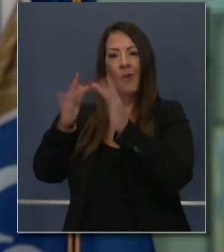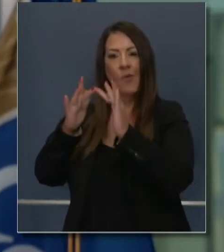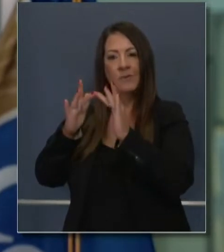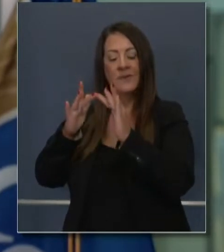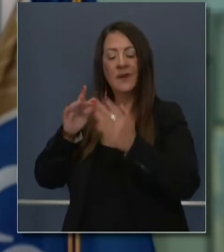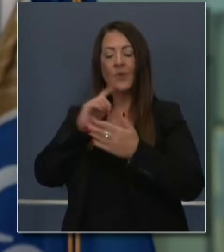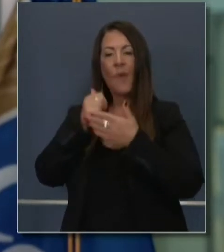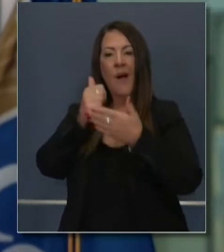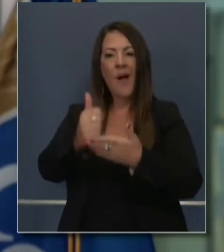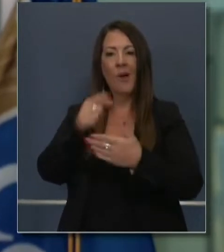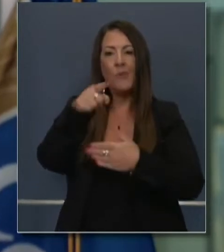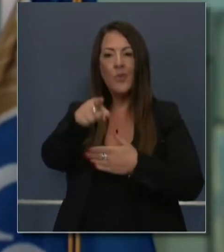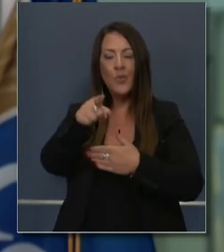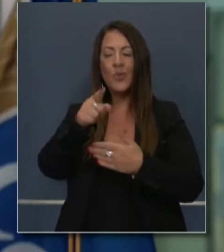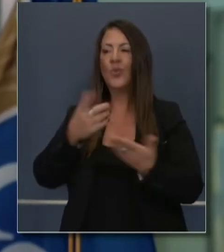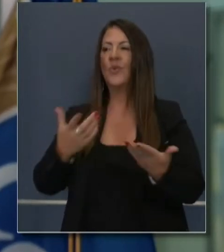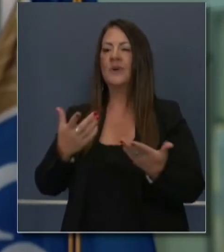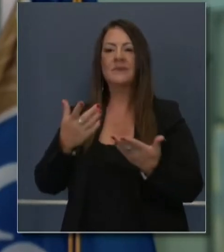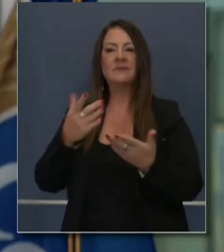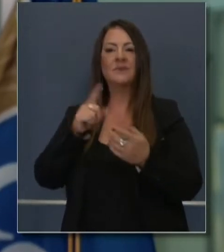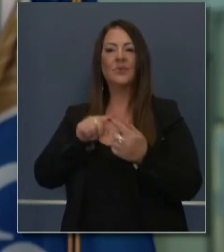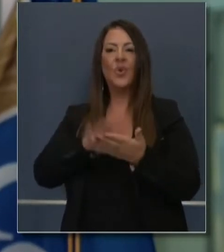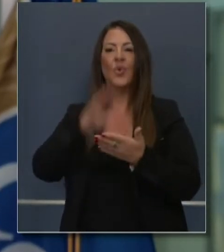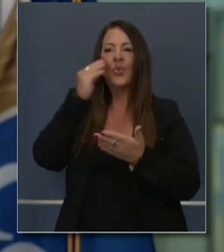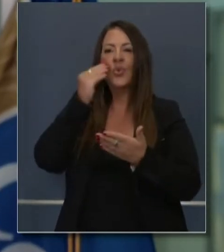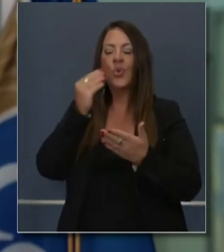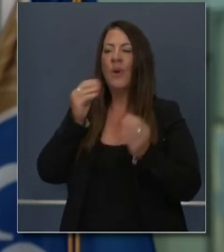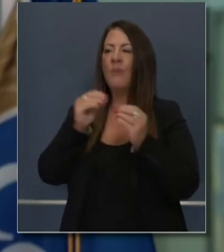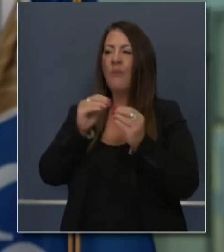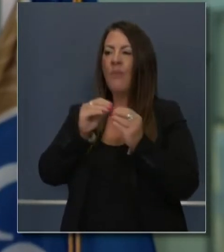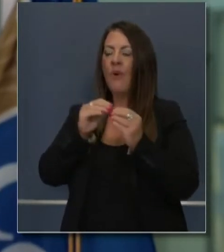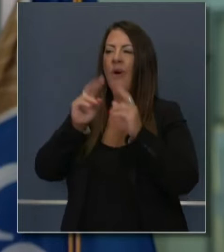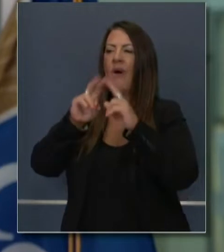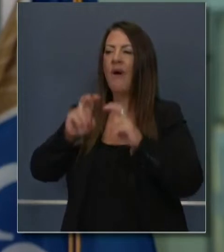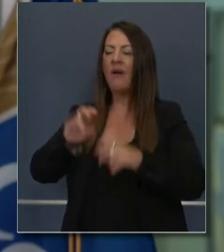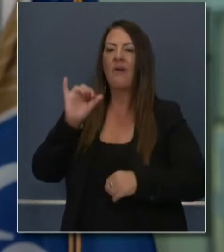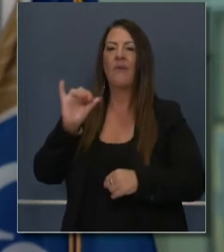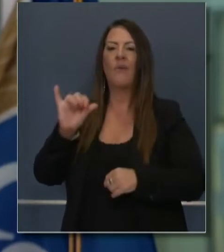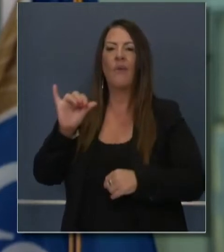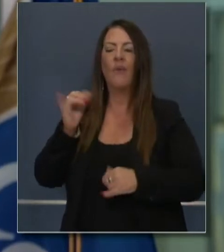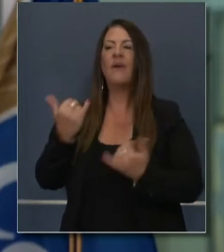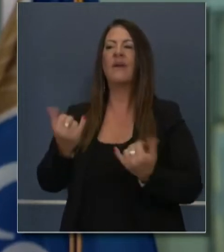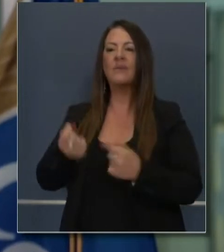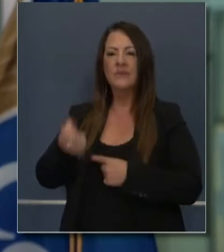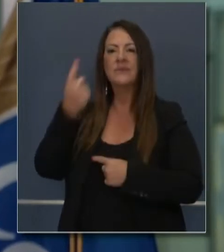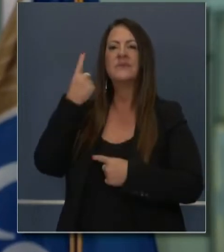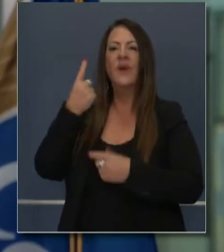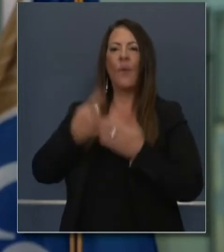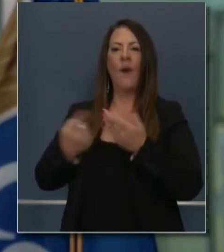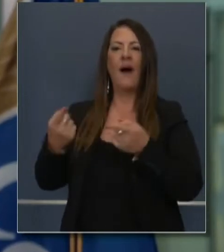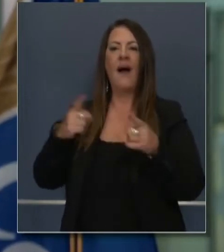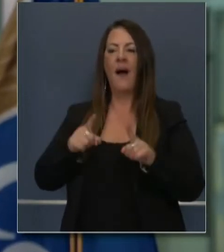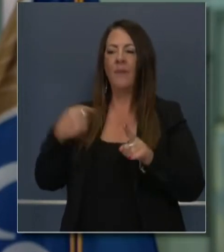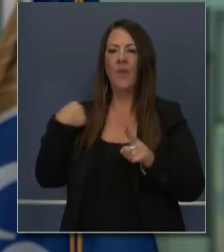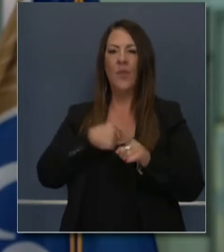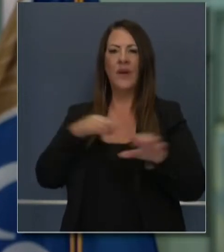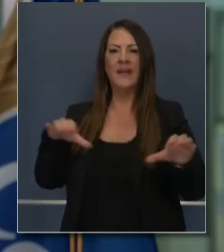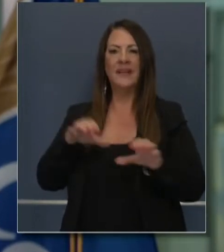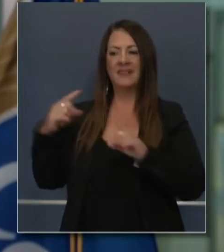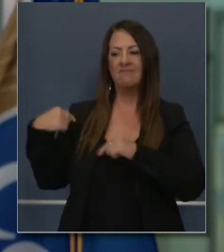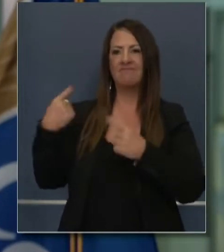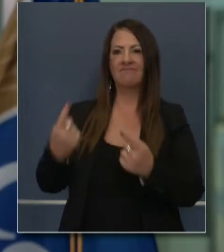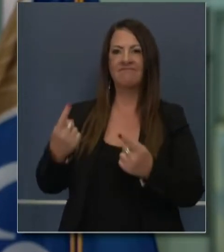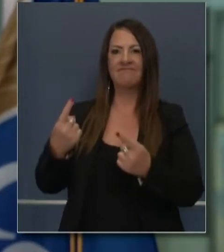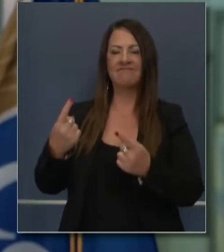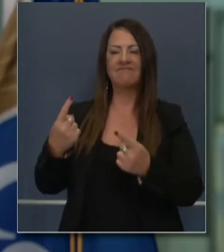to avail you of a little bit of deeper insight into understanding of what occurred over the last 24 hours.